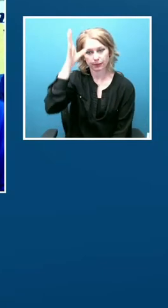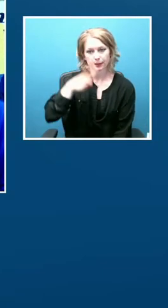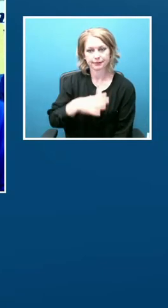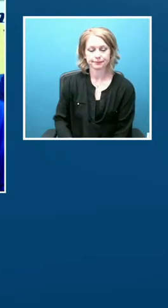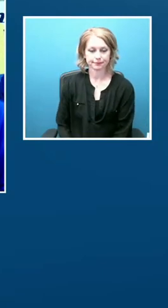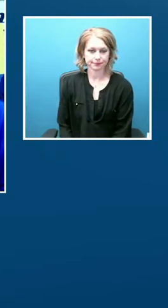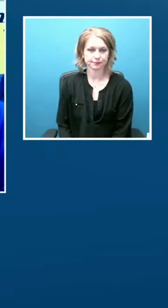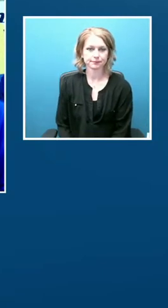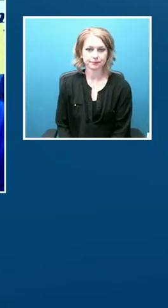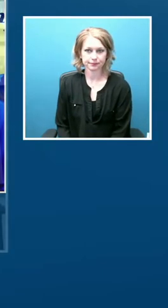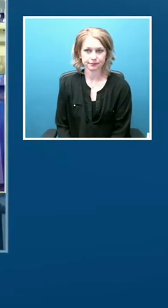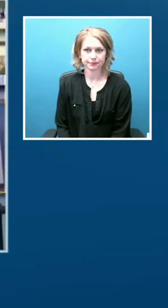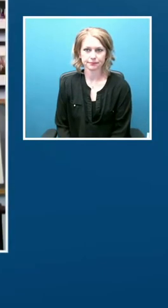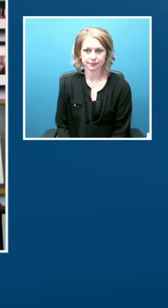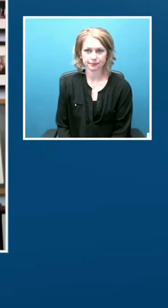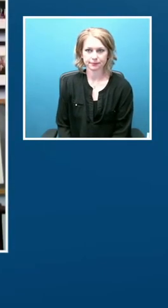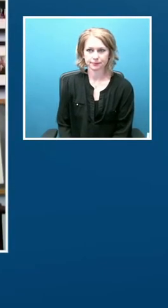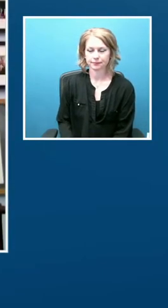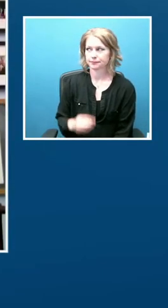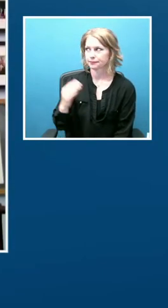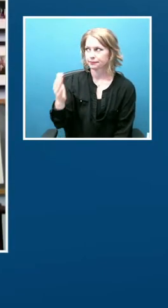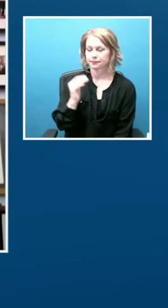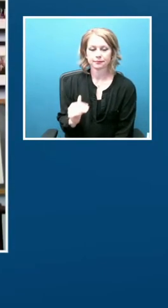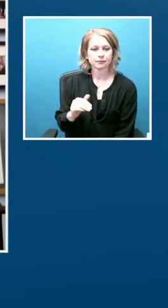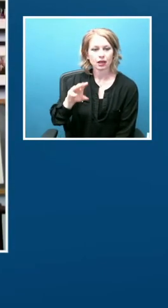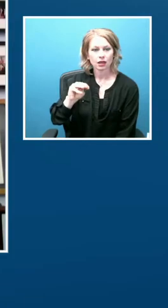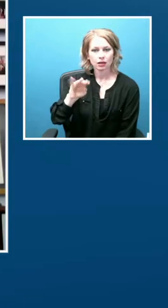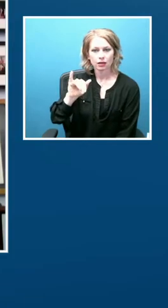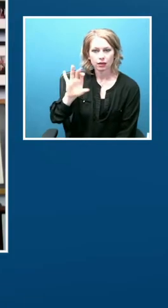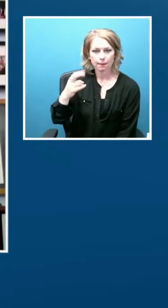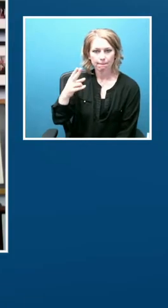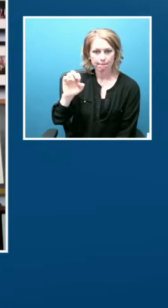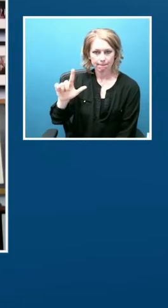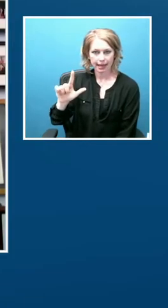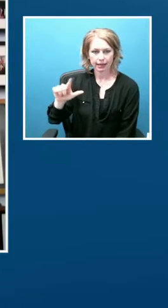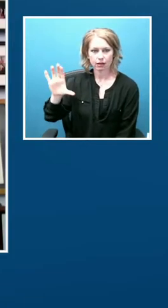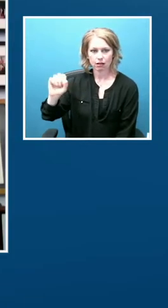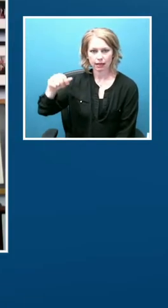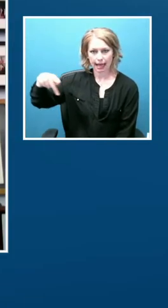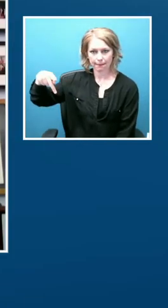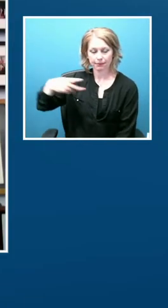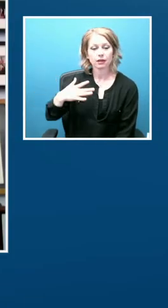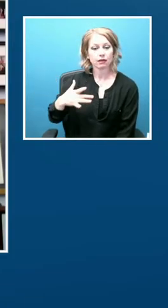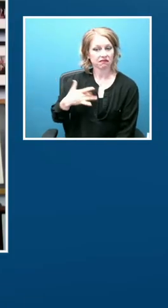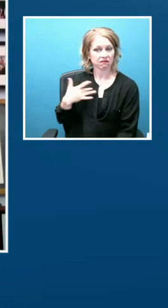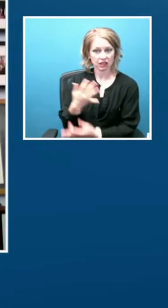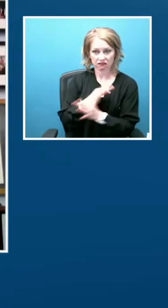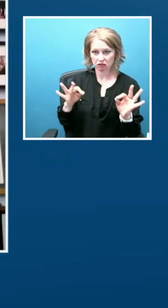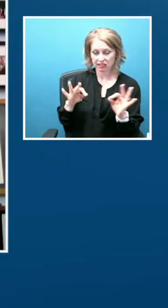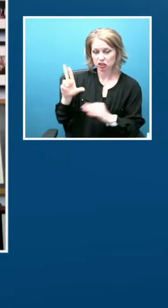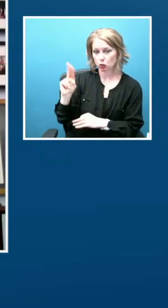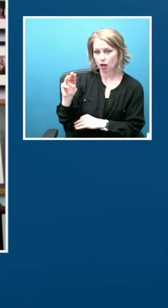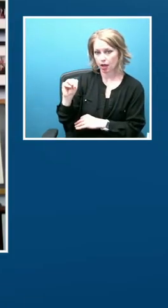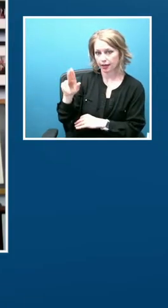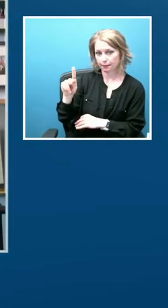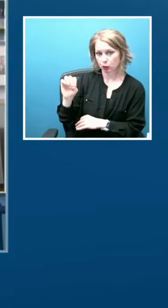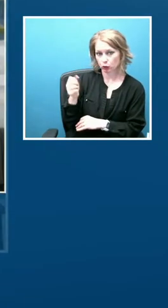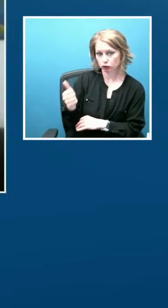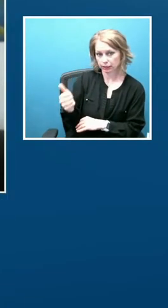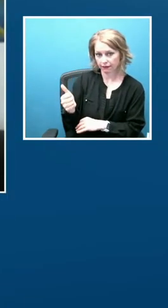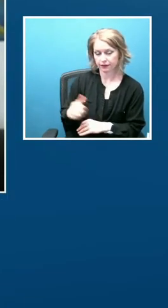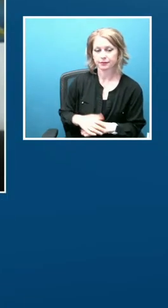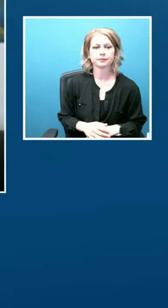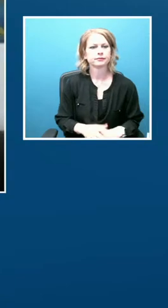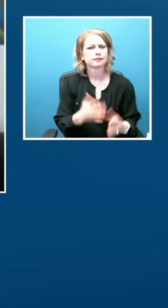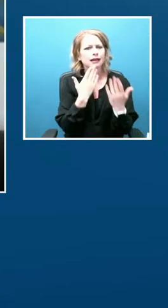Okay. Next up, we have Michael Kapp. Feel free to unmute yourself, and the floor is yours. Thank you so much.